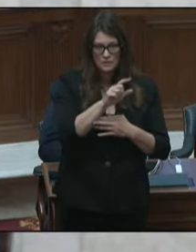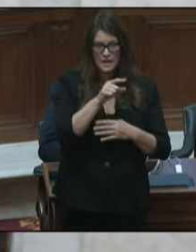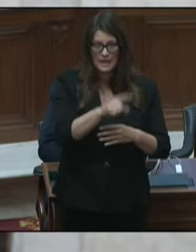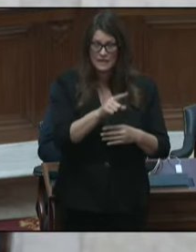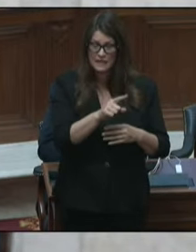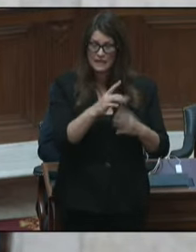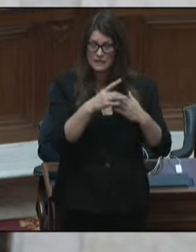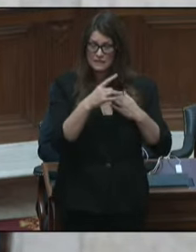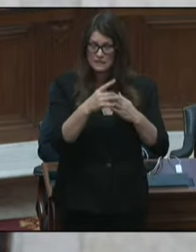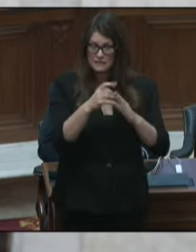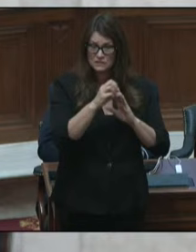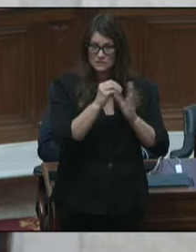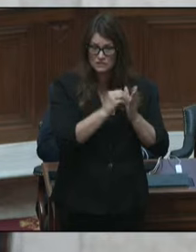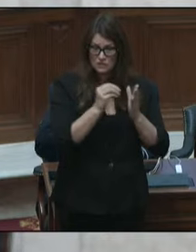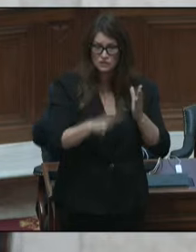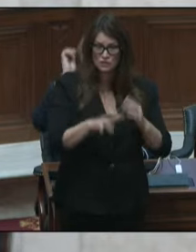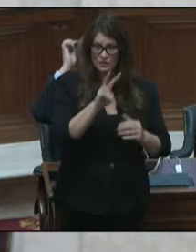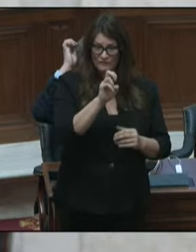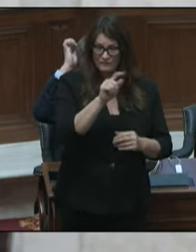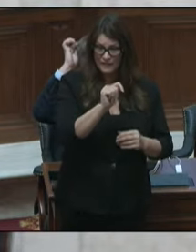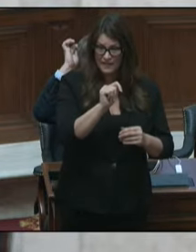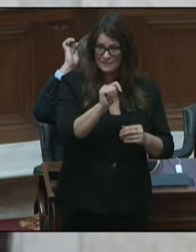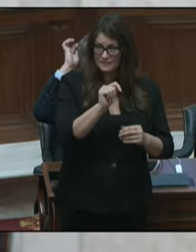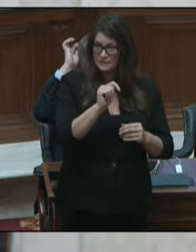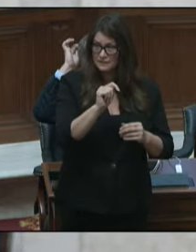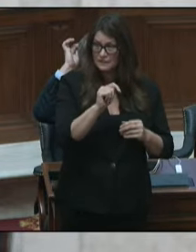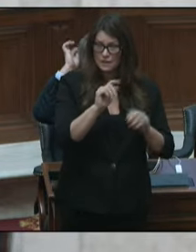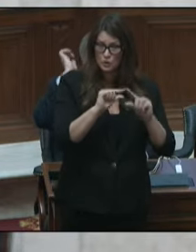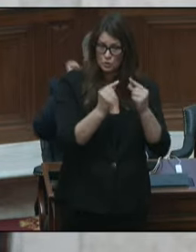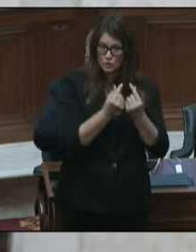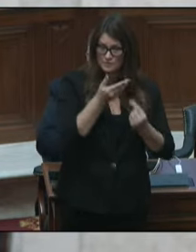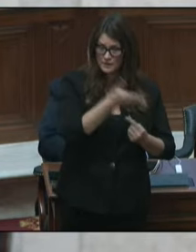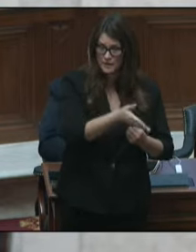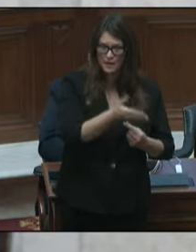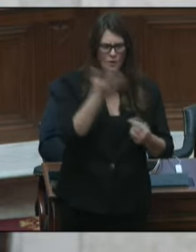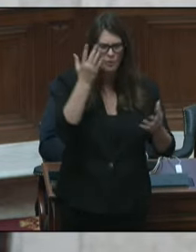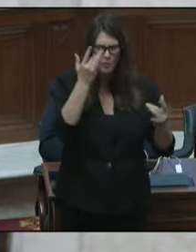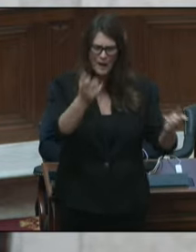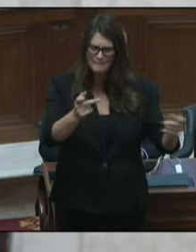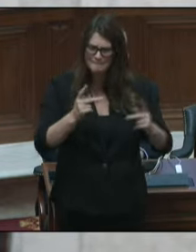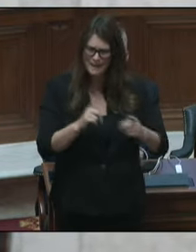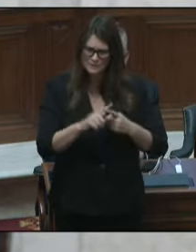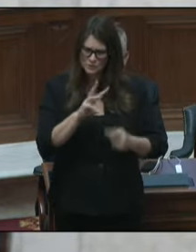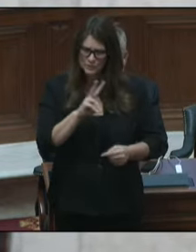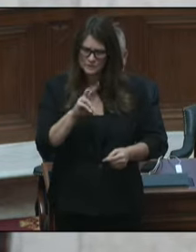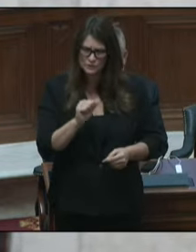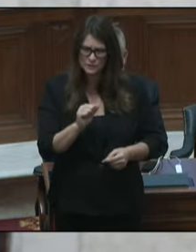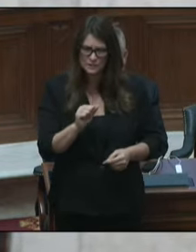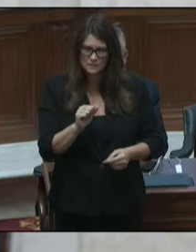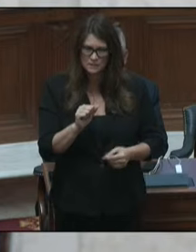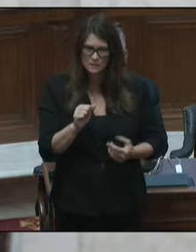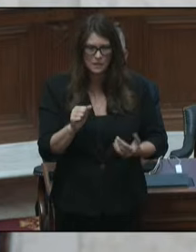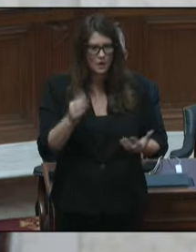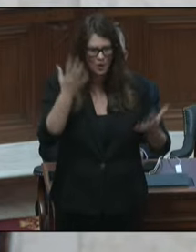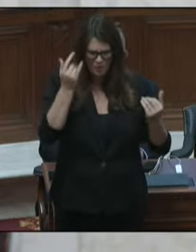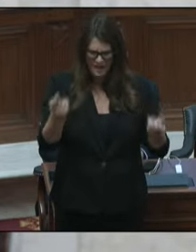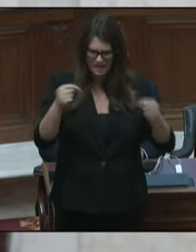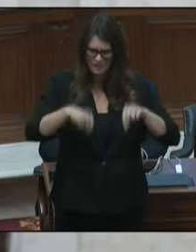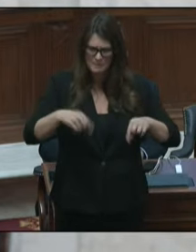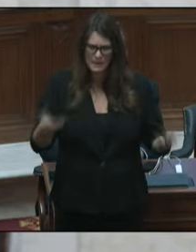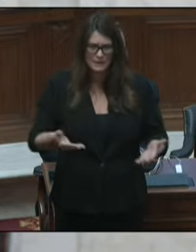chapter. Absolutely, these folks came back. Why did they come back? Or why did they pick, rather, West